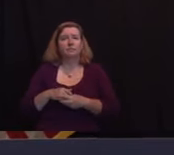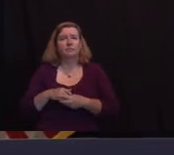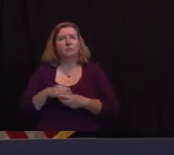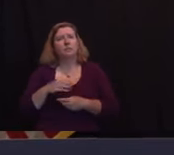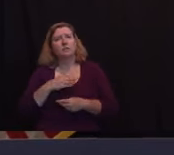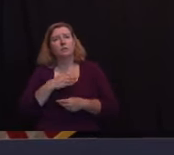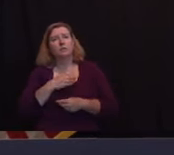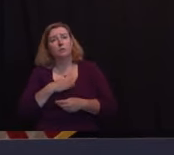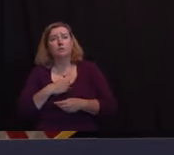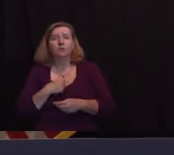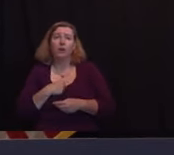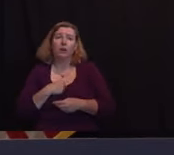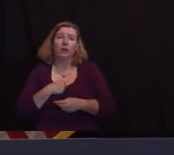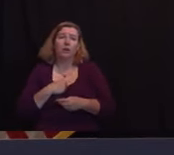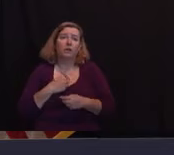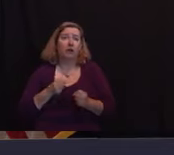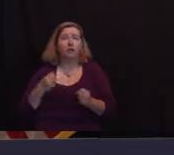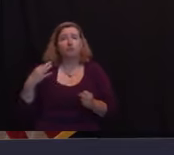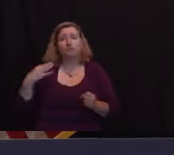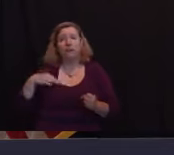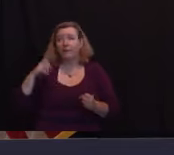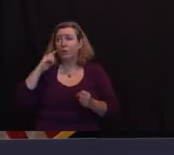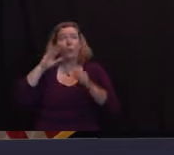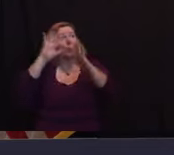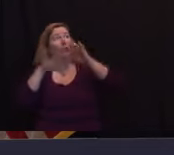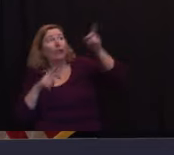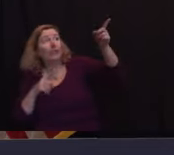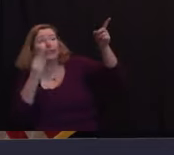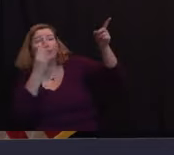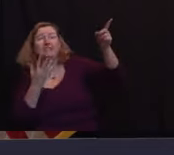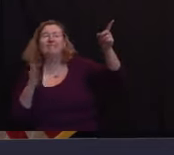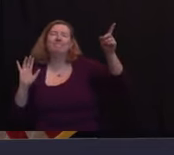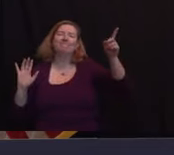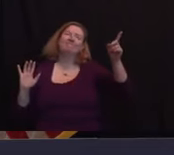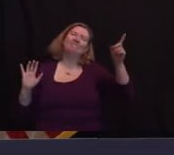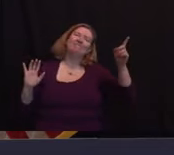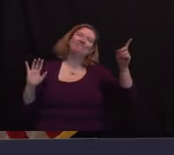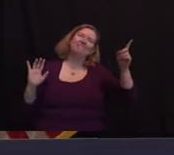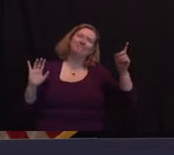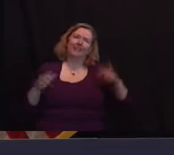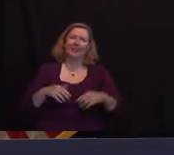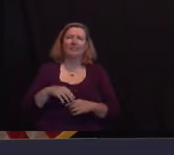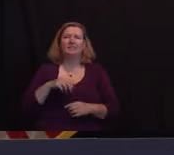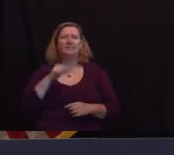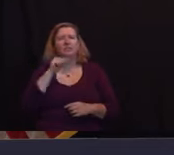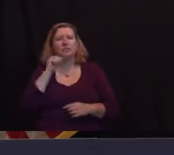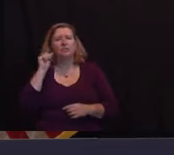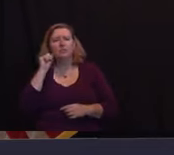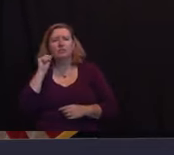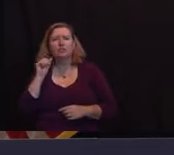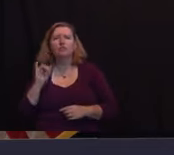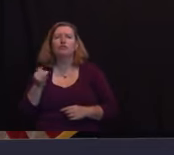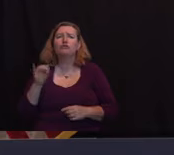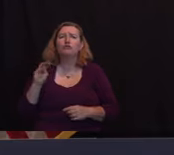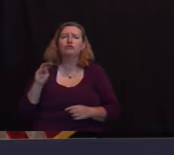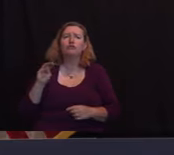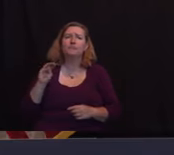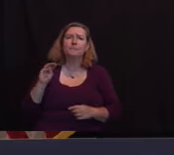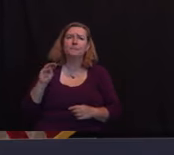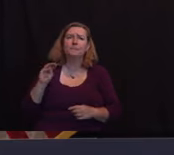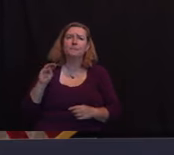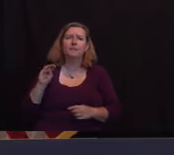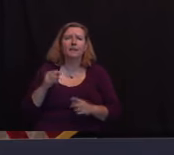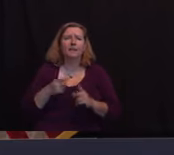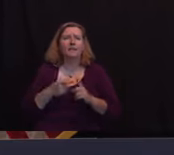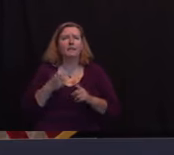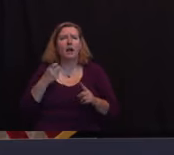gorgeous. But I would if I could just take a second. Yesterday, Jim Barsuglia of our Communications Bureau